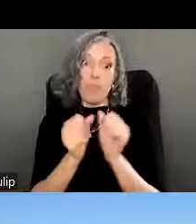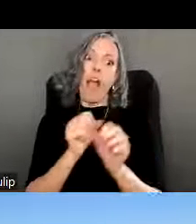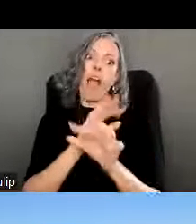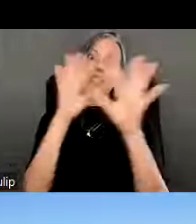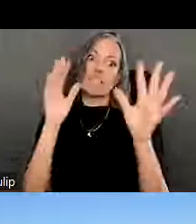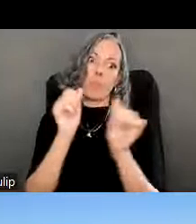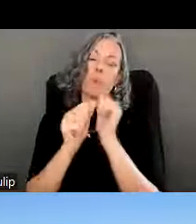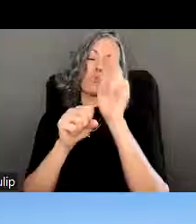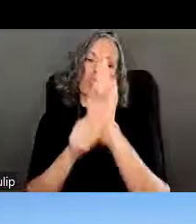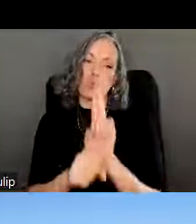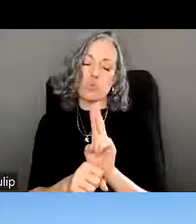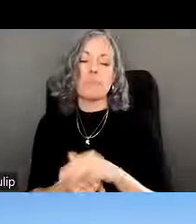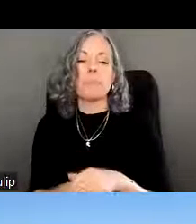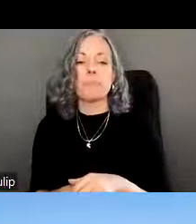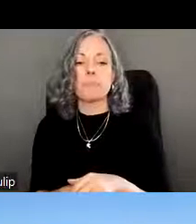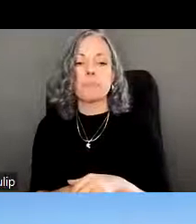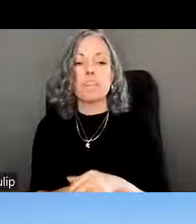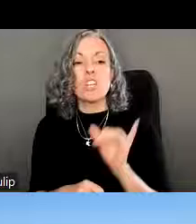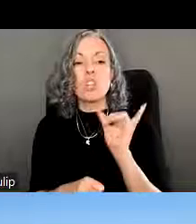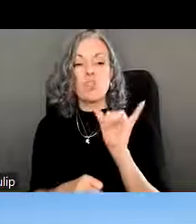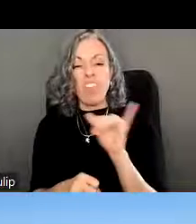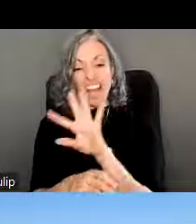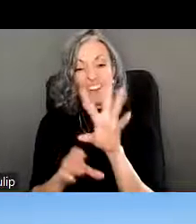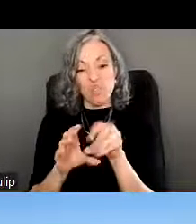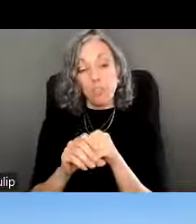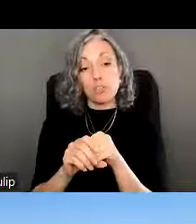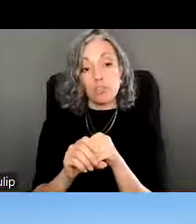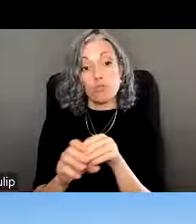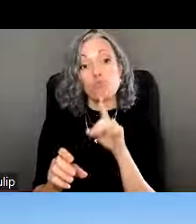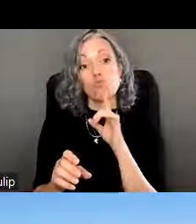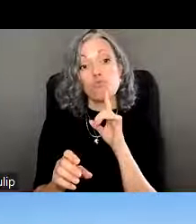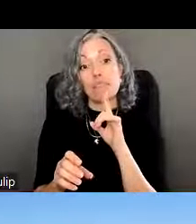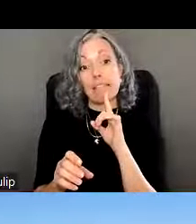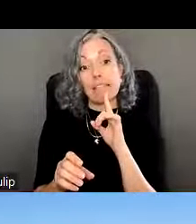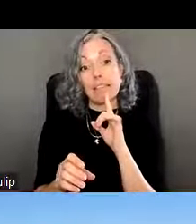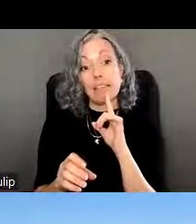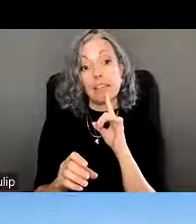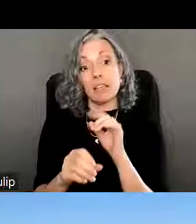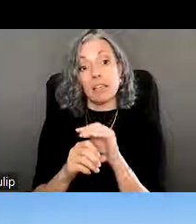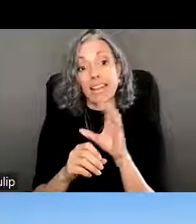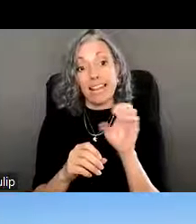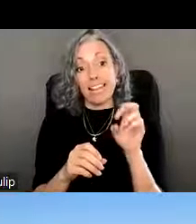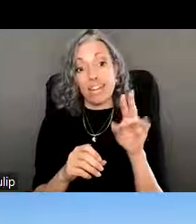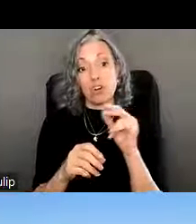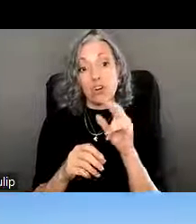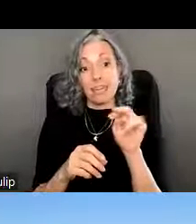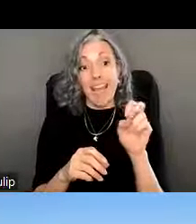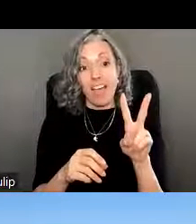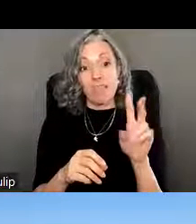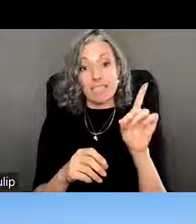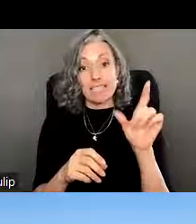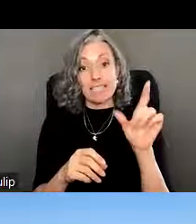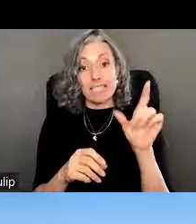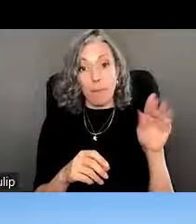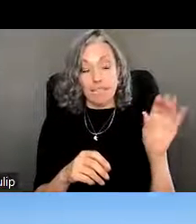most used. So this content does ride in the CareNav database. It's available to the staff.